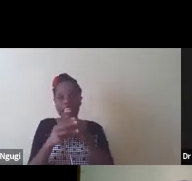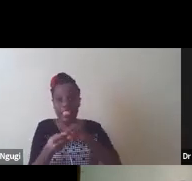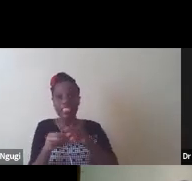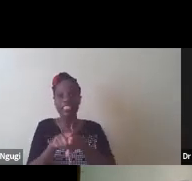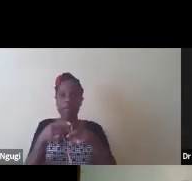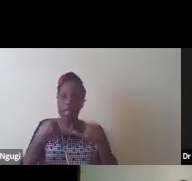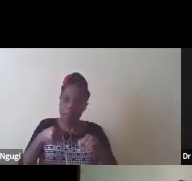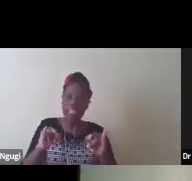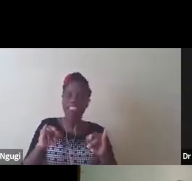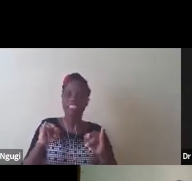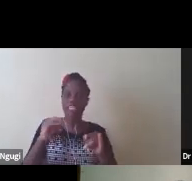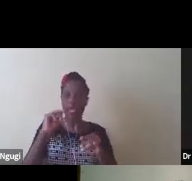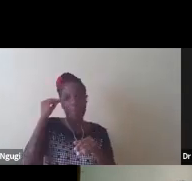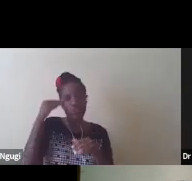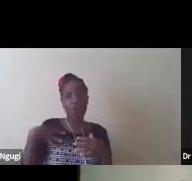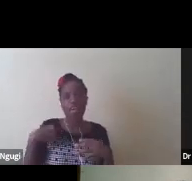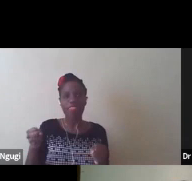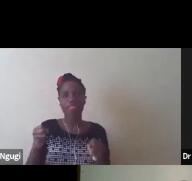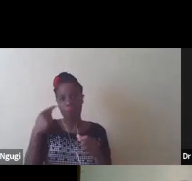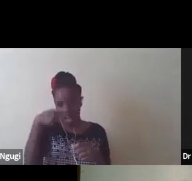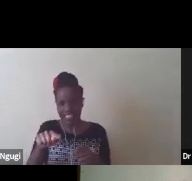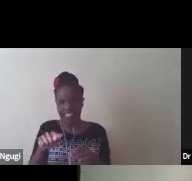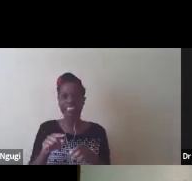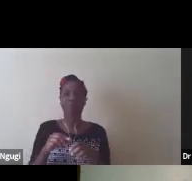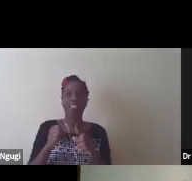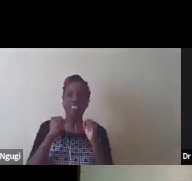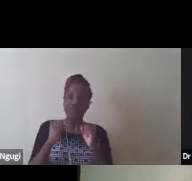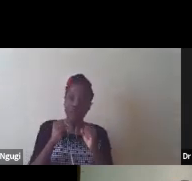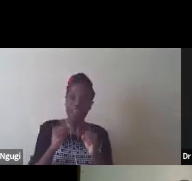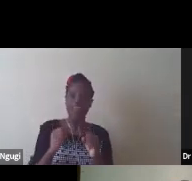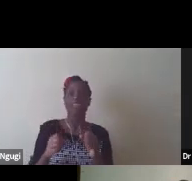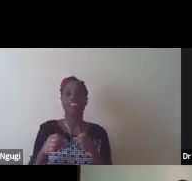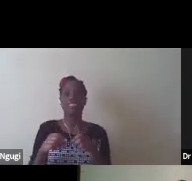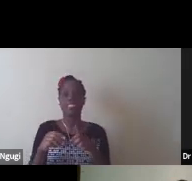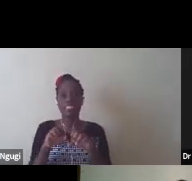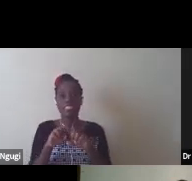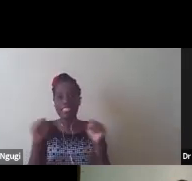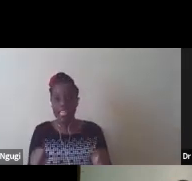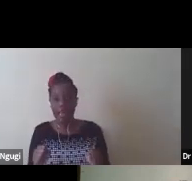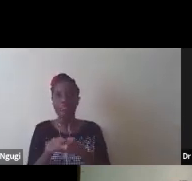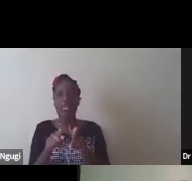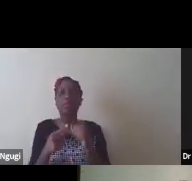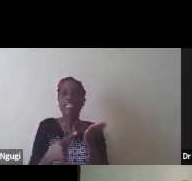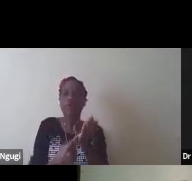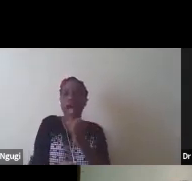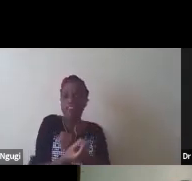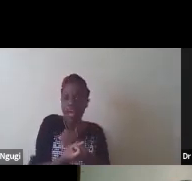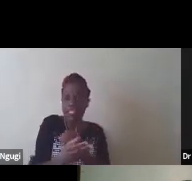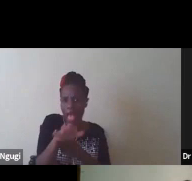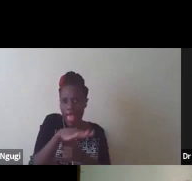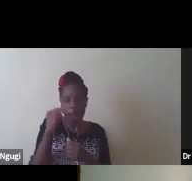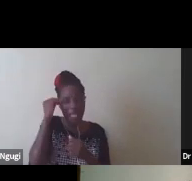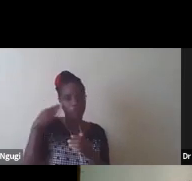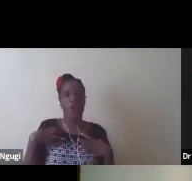health policies, strengthening of mental health systems, and technical government advisor on mental health.